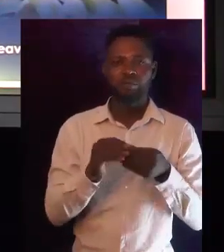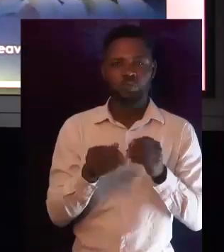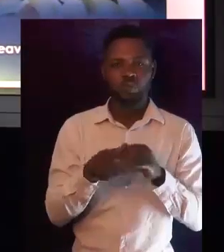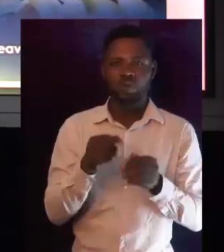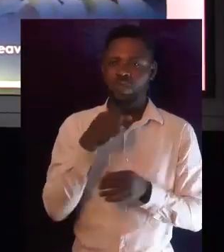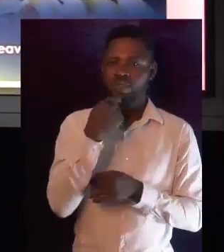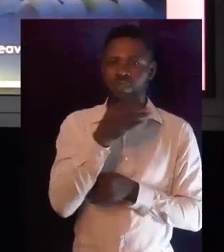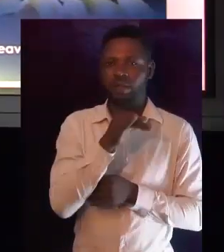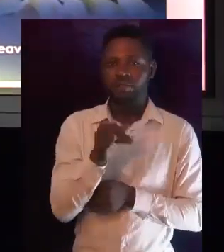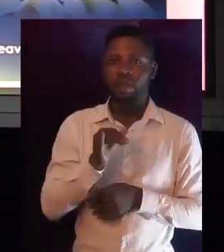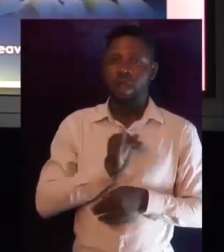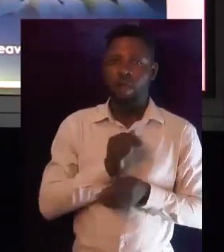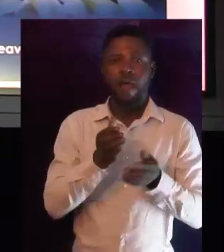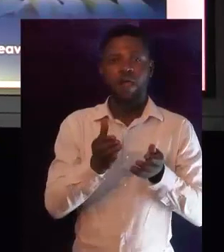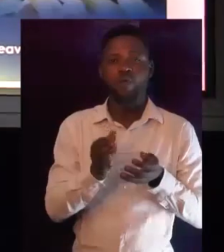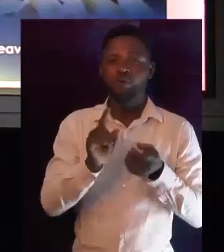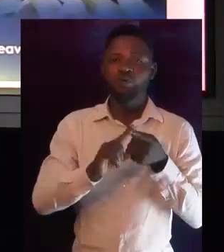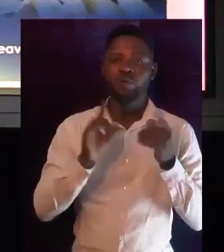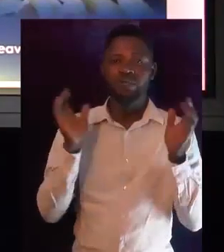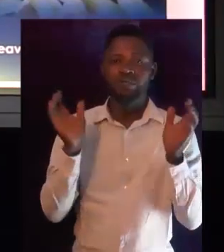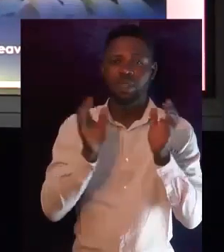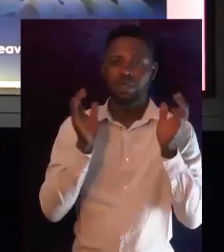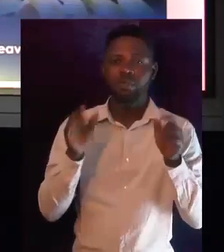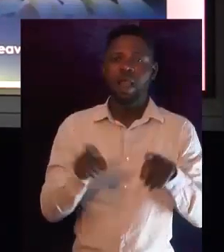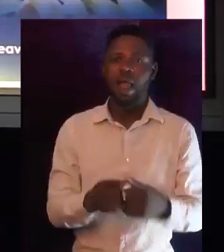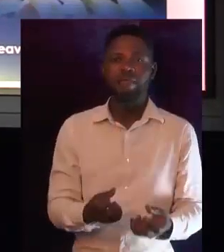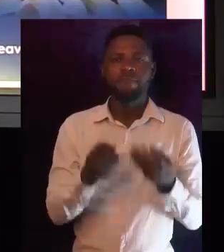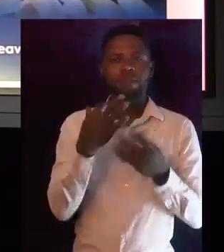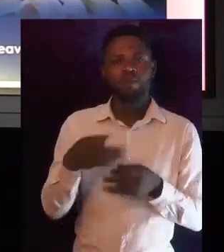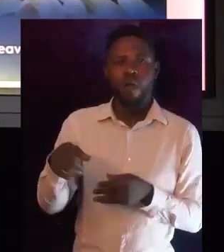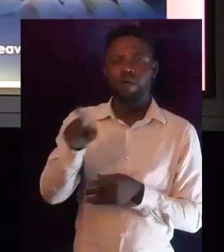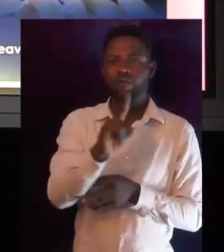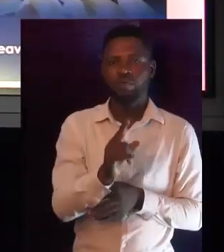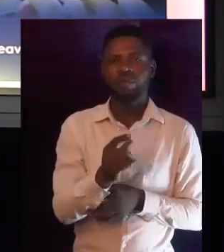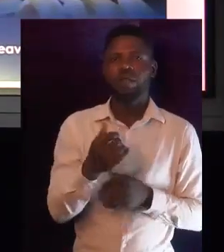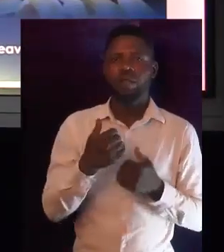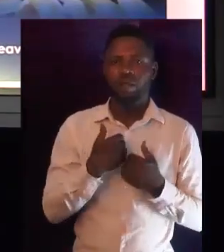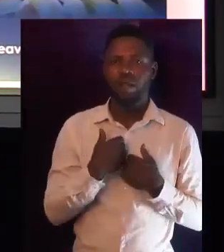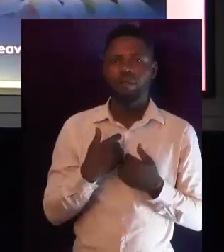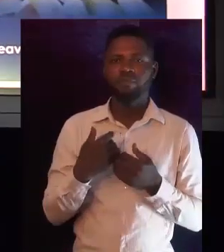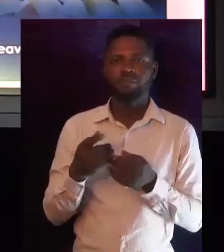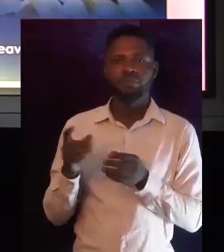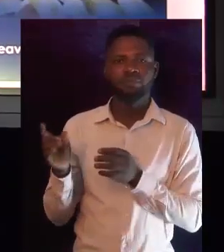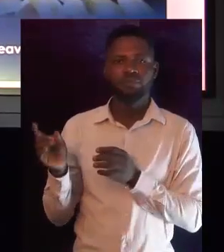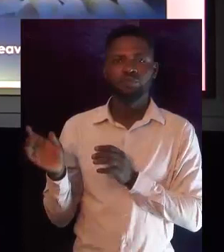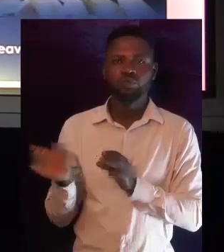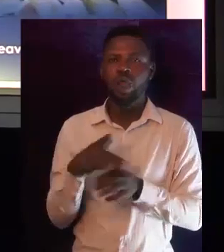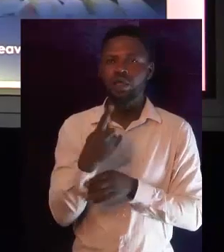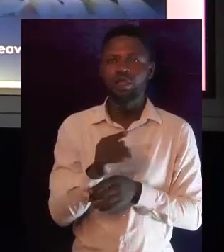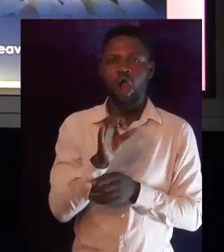I go into that storytelling, I want to celebrate as many of you as did